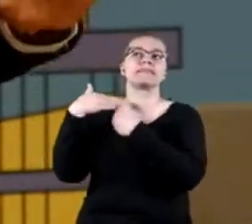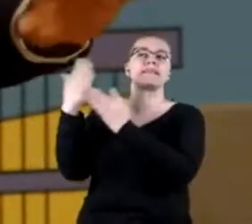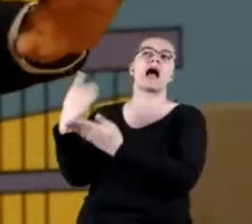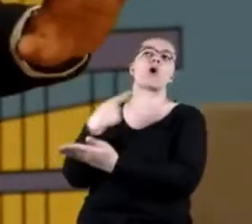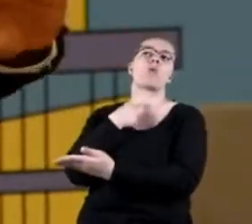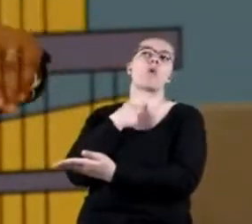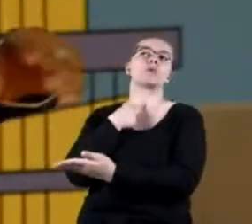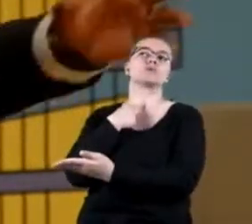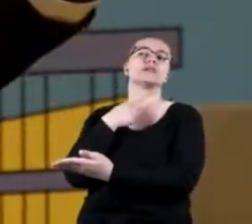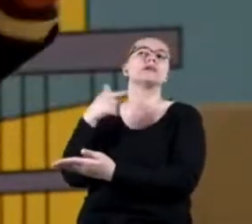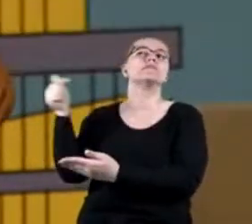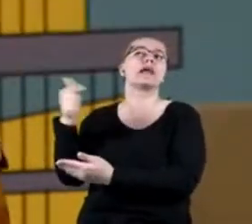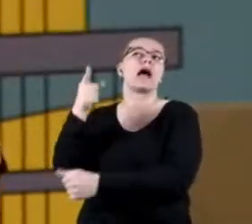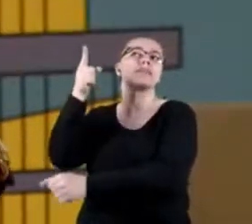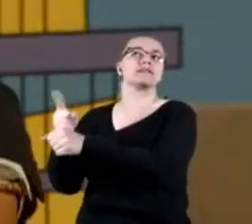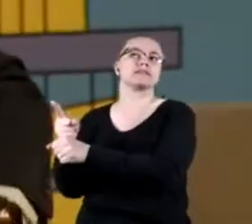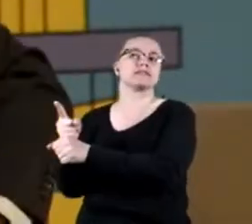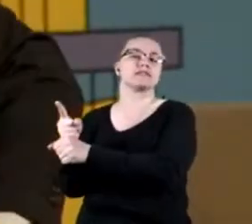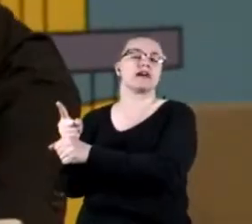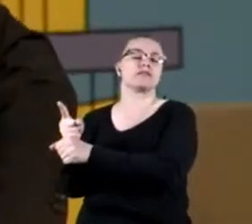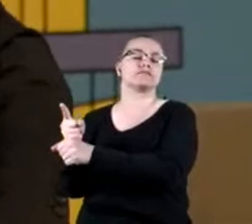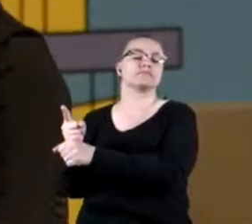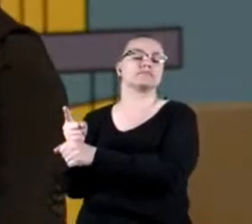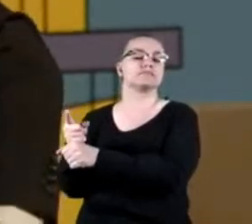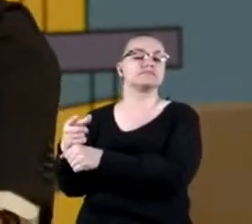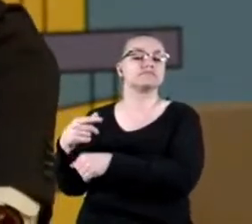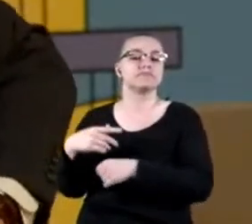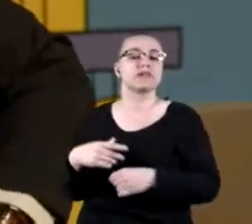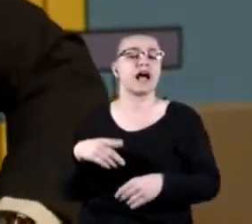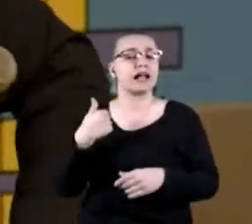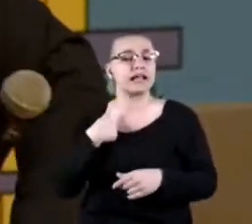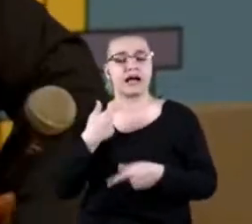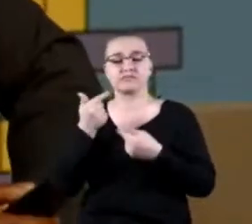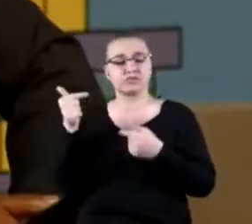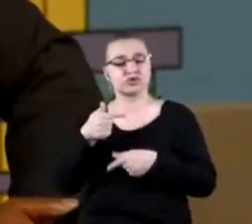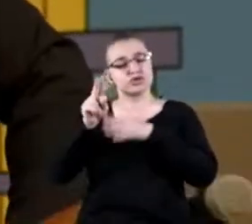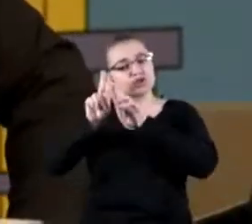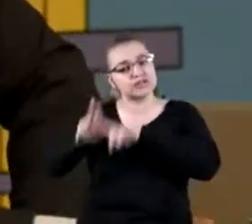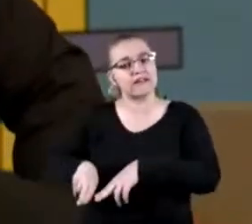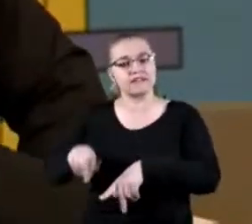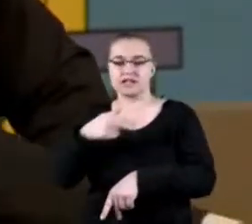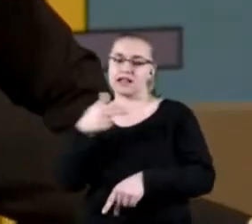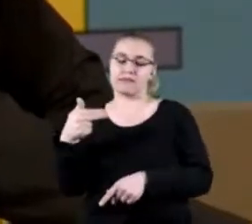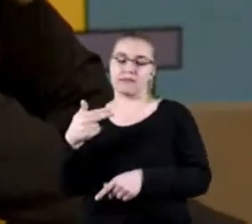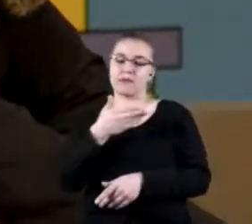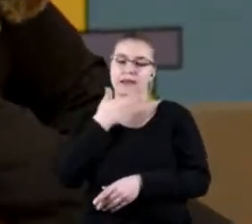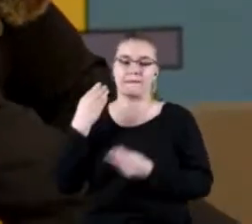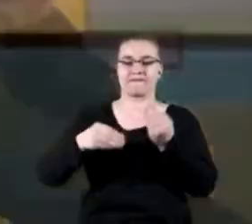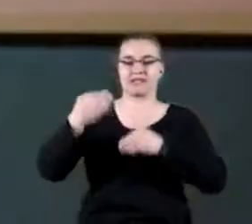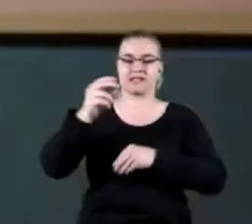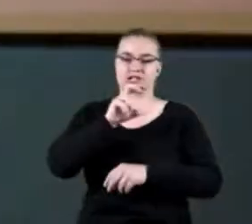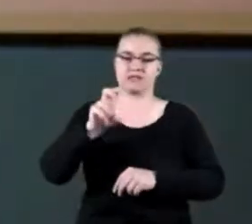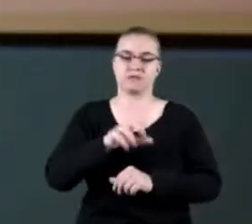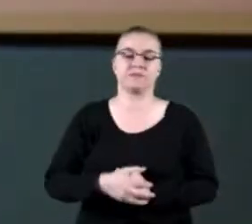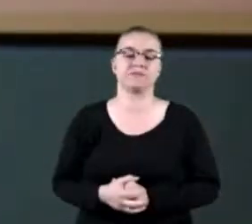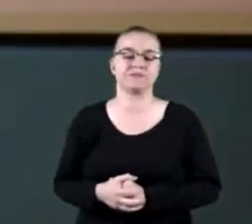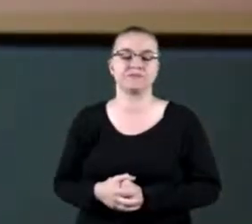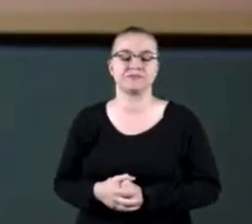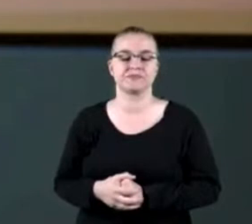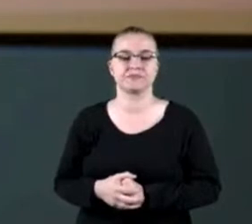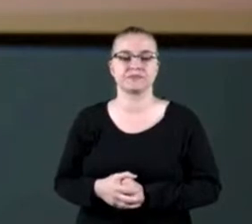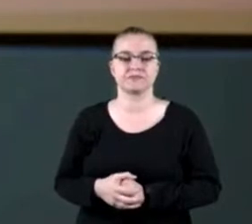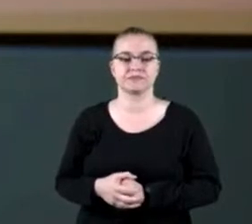into more, but I'll leave it there given the time challenges we're facing. Thank you very much, Mr. Jackson. Mr. Denny?